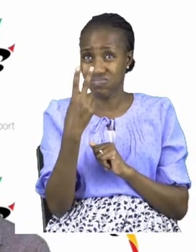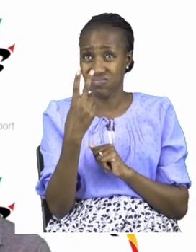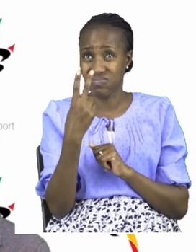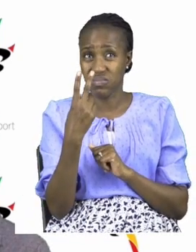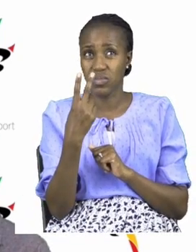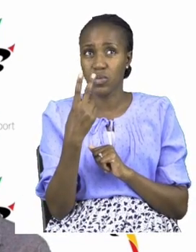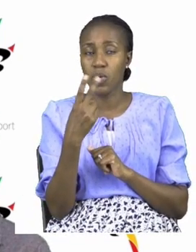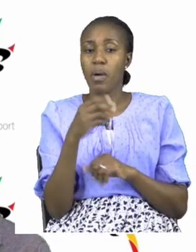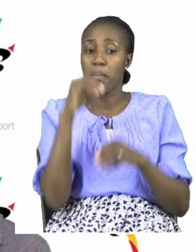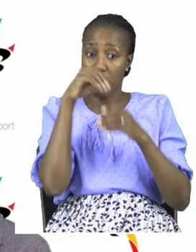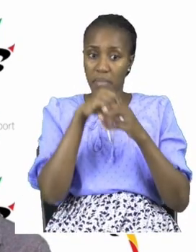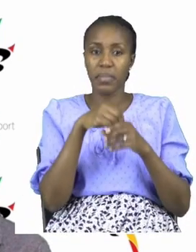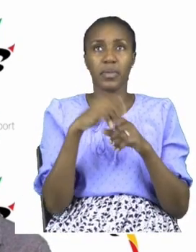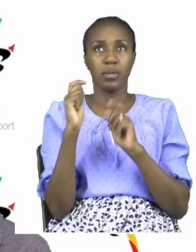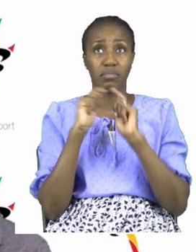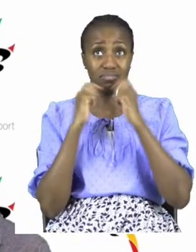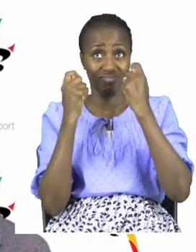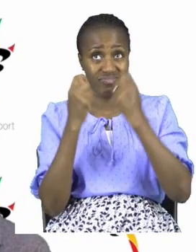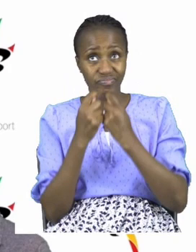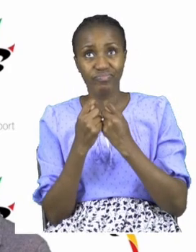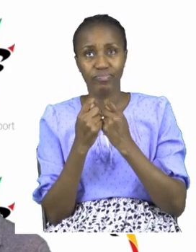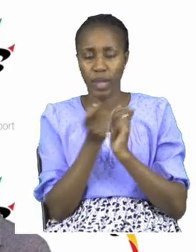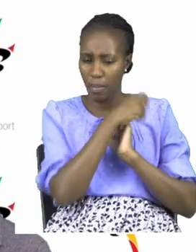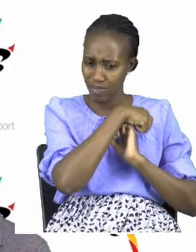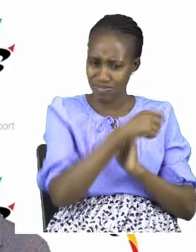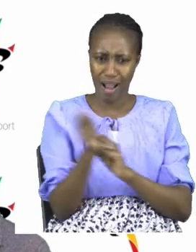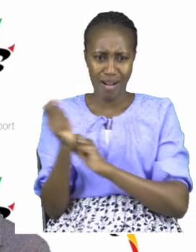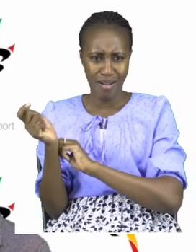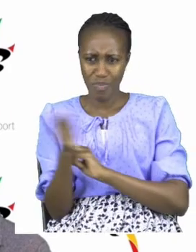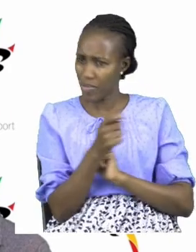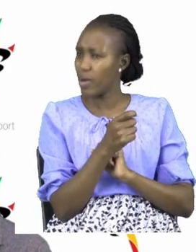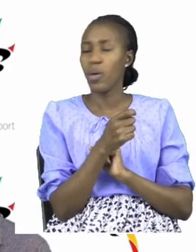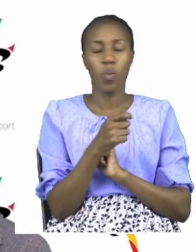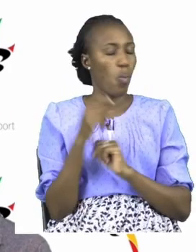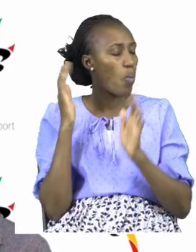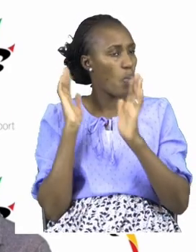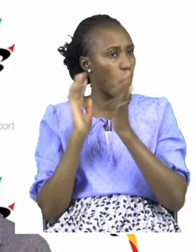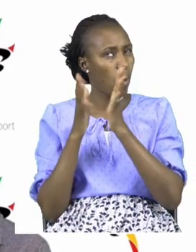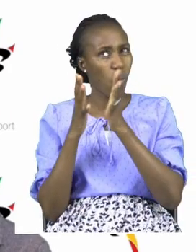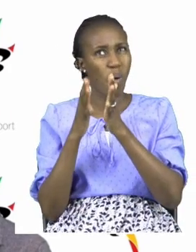the team. And they carried the team.